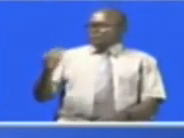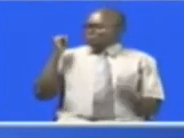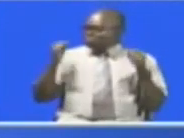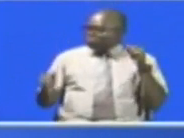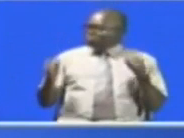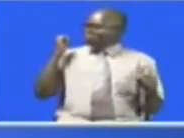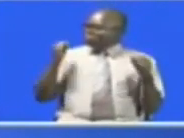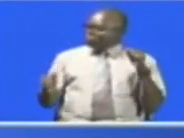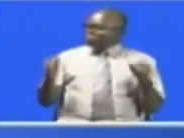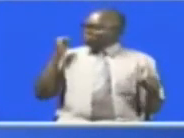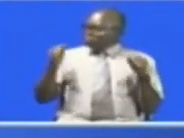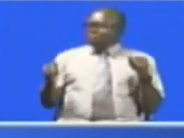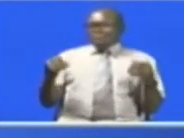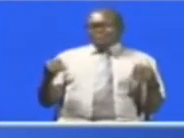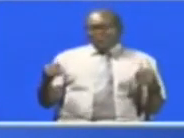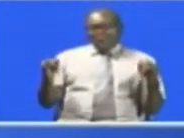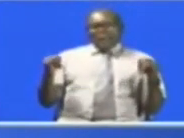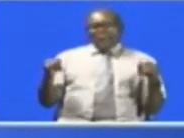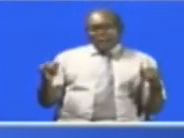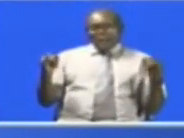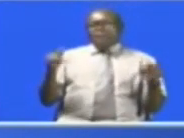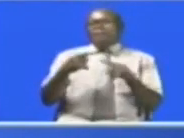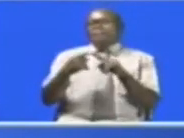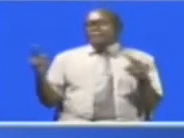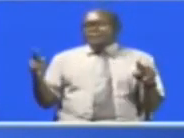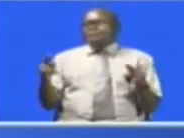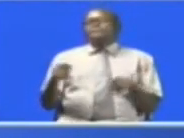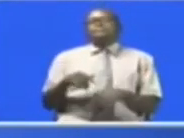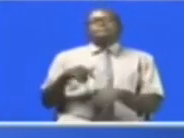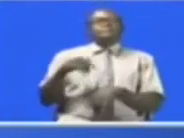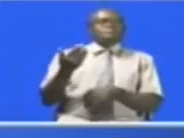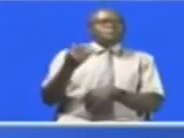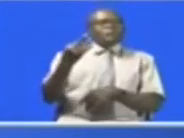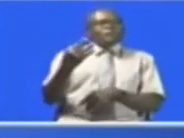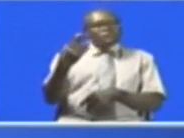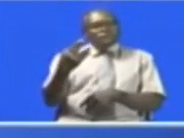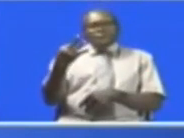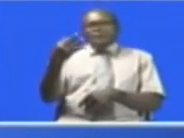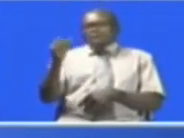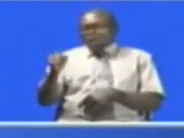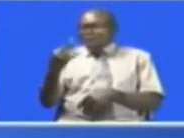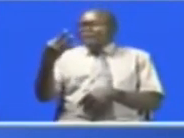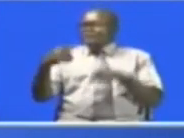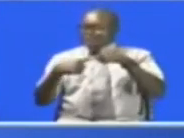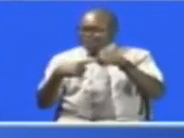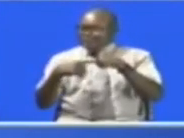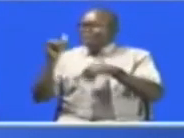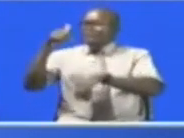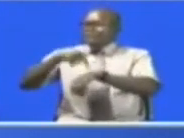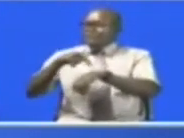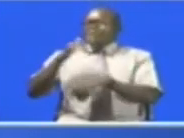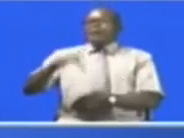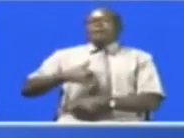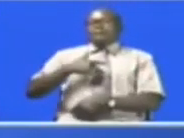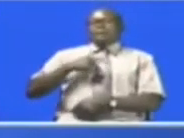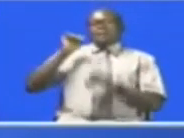running, and now I struggle a little bit, but at 34, 35, 36 is when